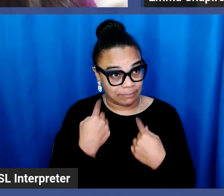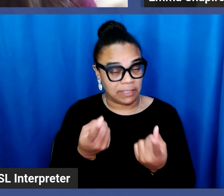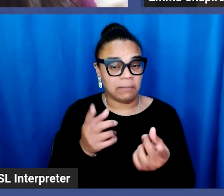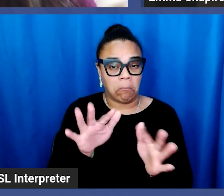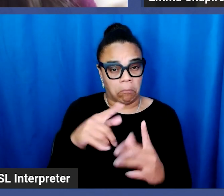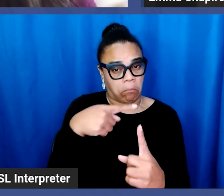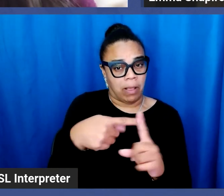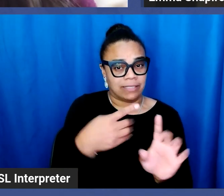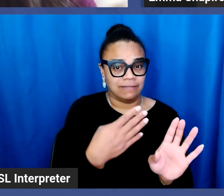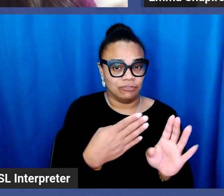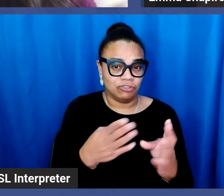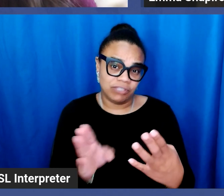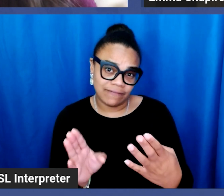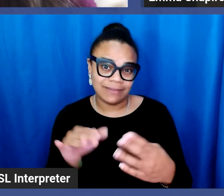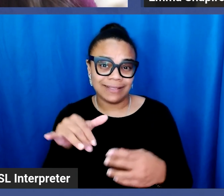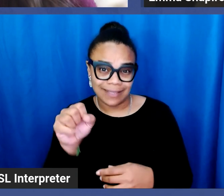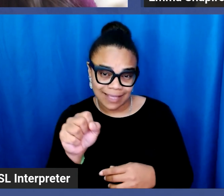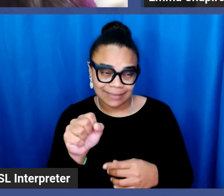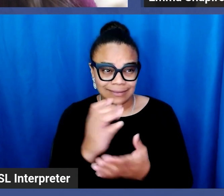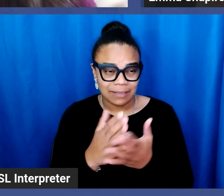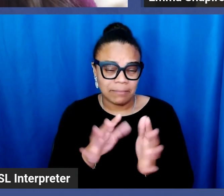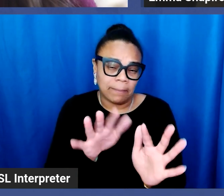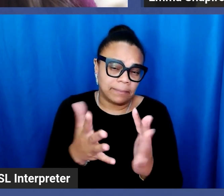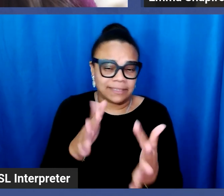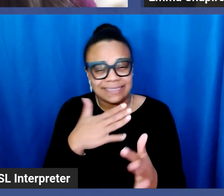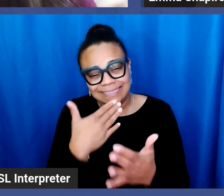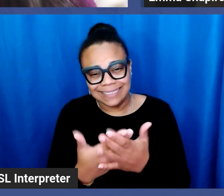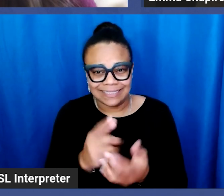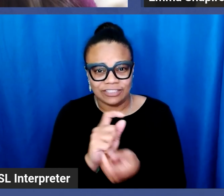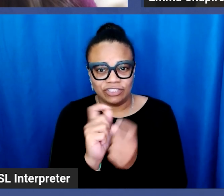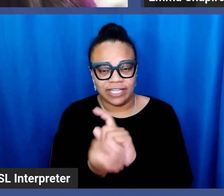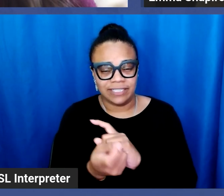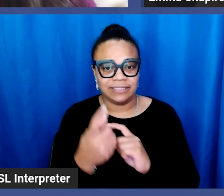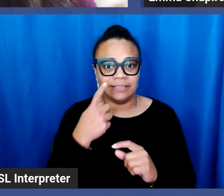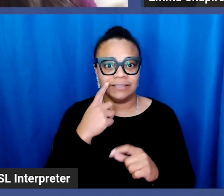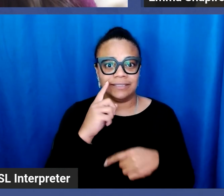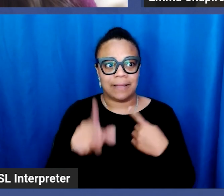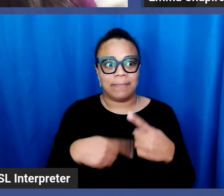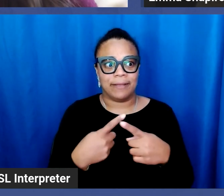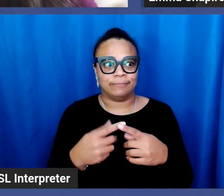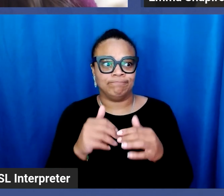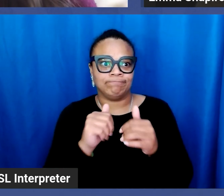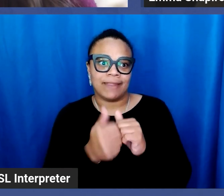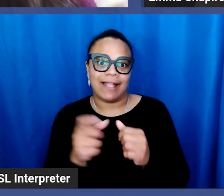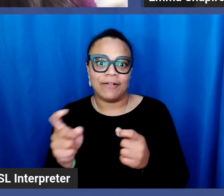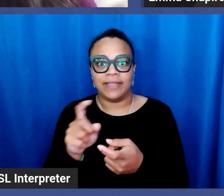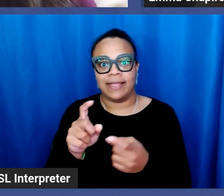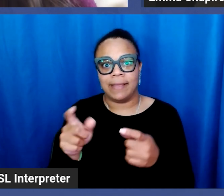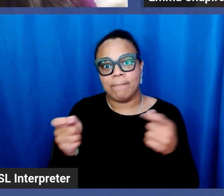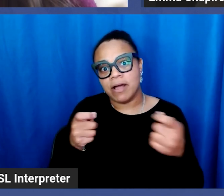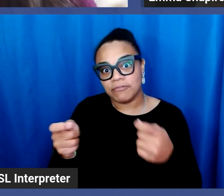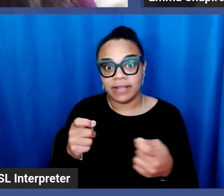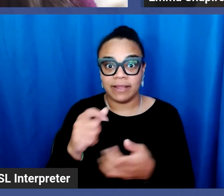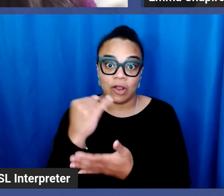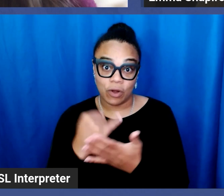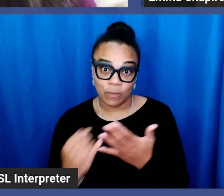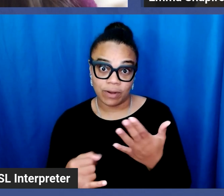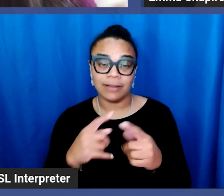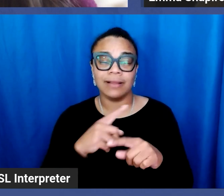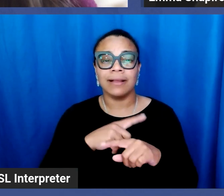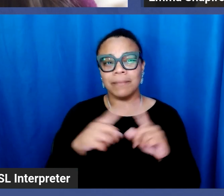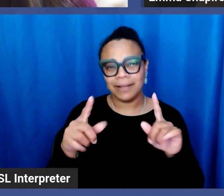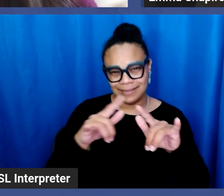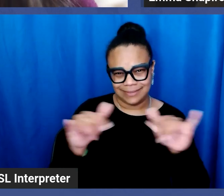some decent changes into how content like artwork might be moderated, it also ended up producing a lot